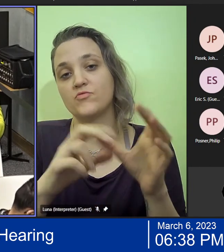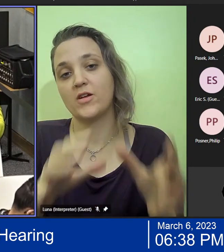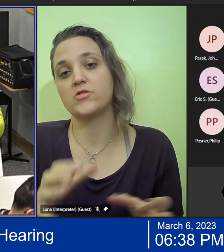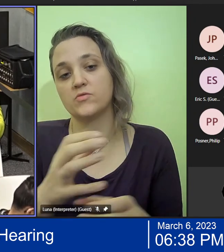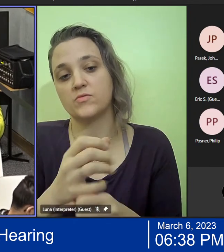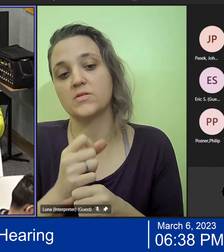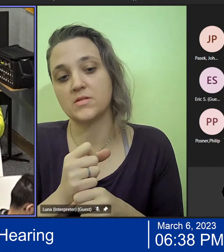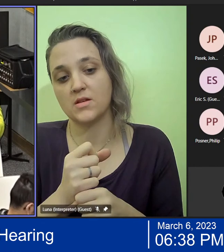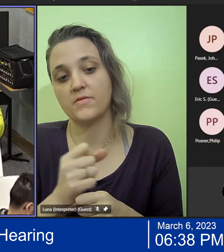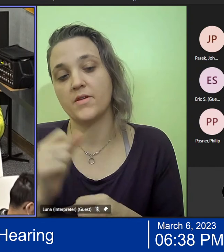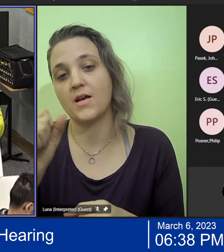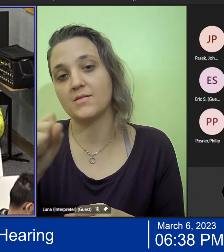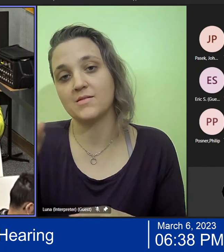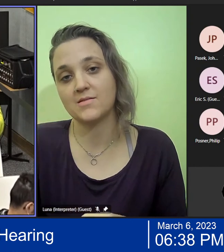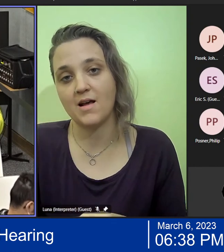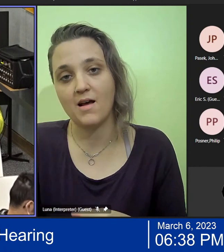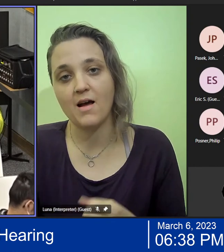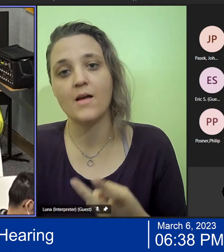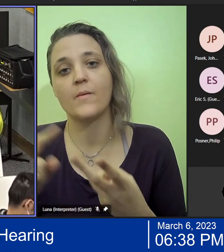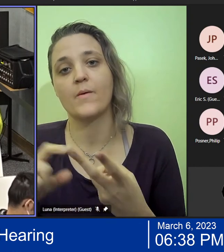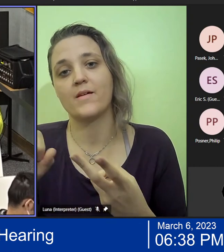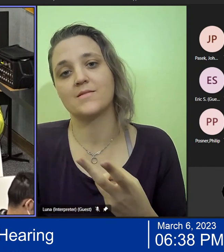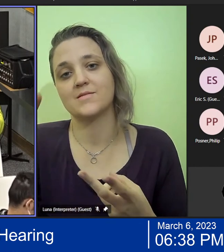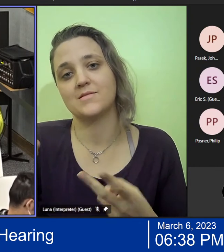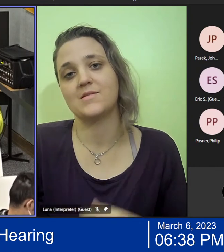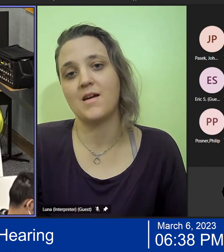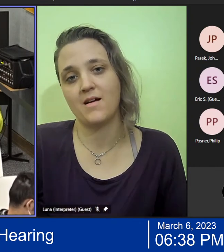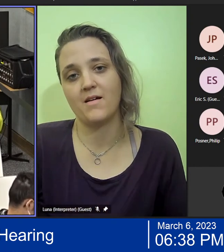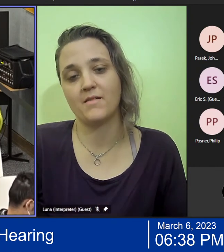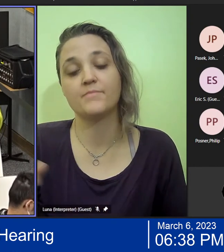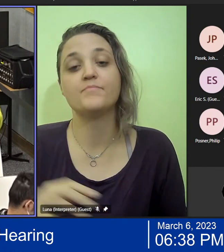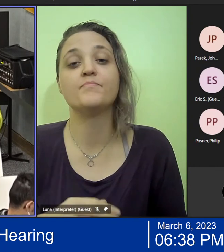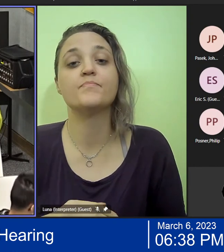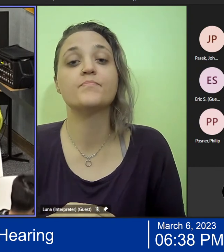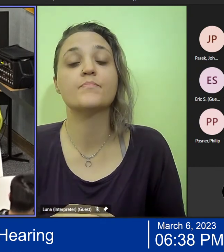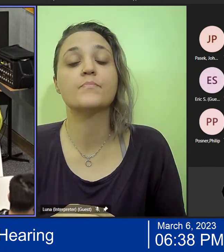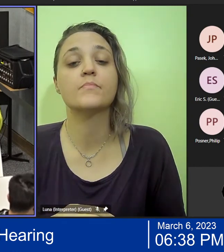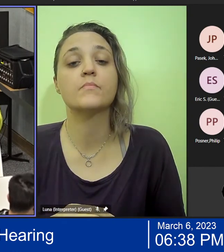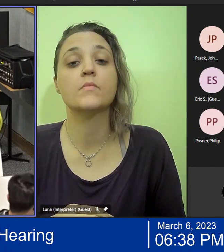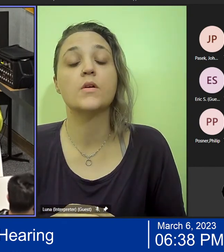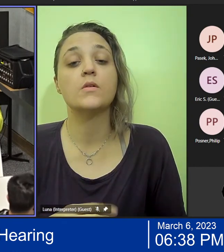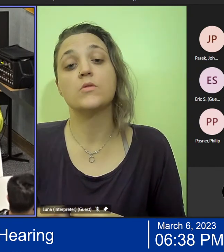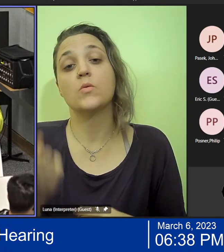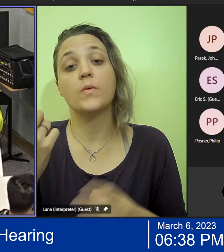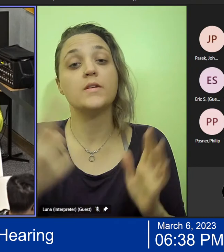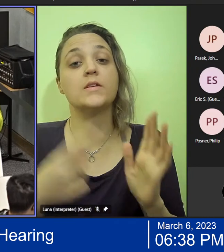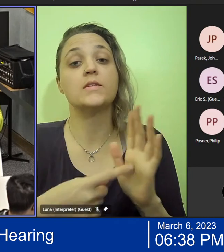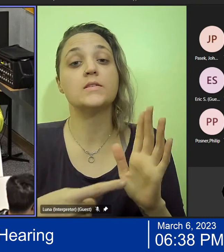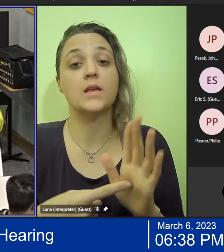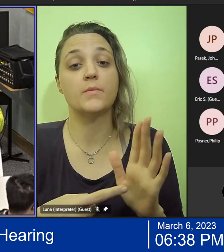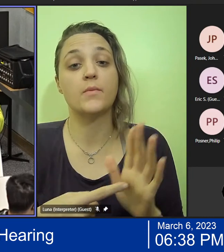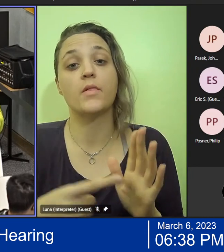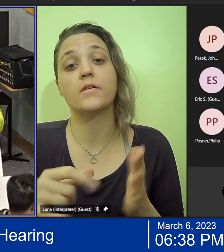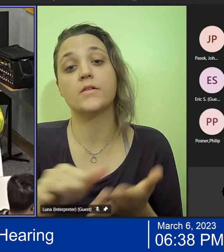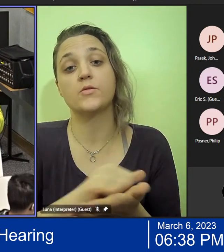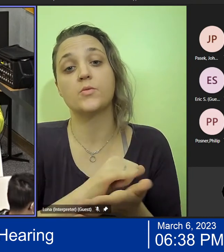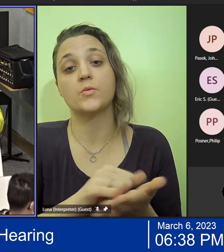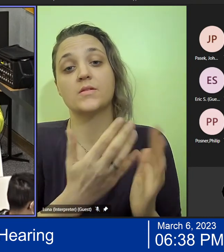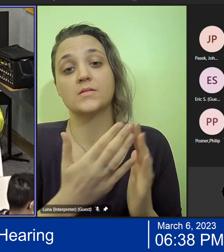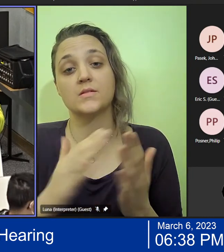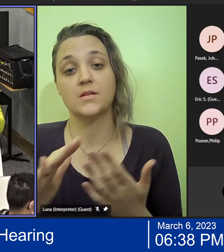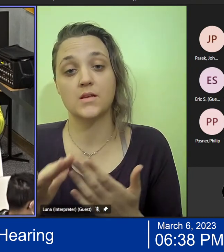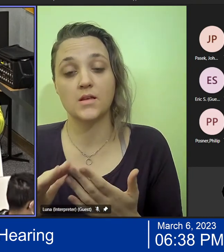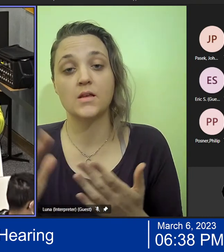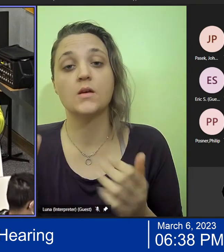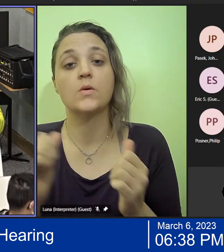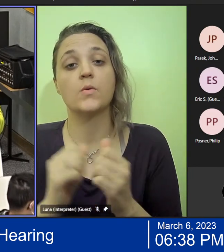limited to Metro access Riders receiving SSI and our SSDI benefits and just to notice an example